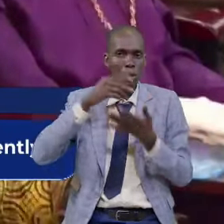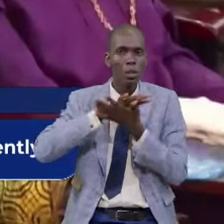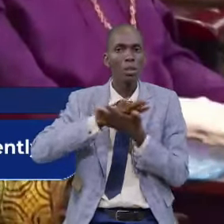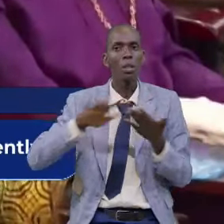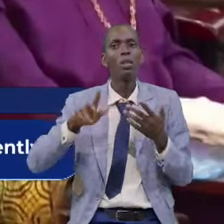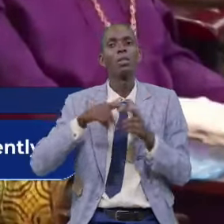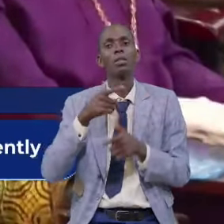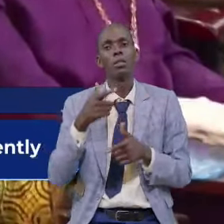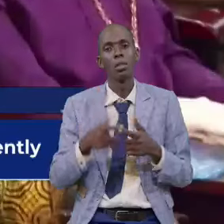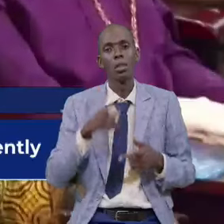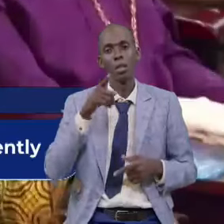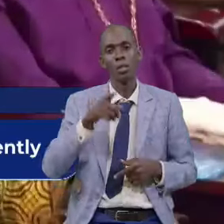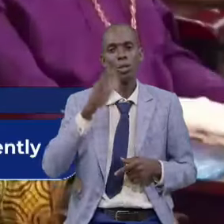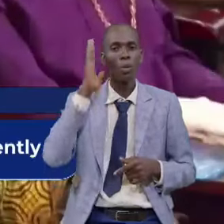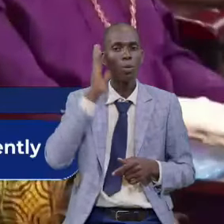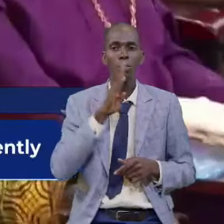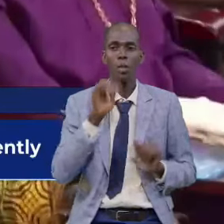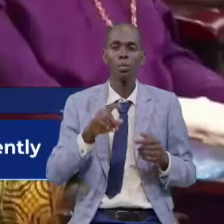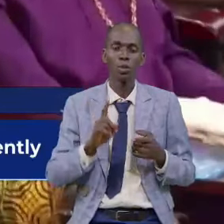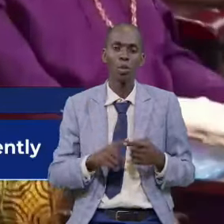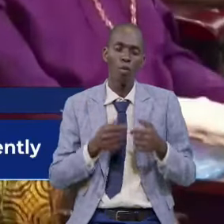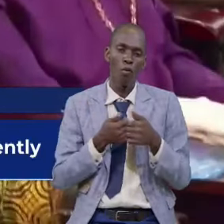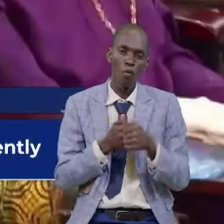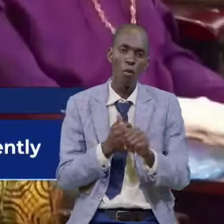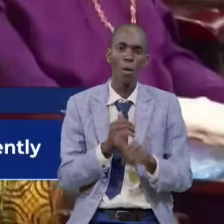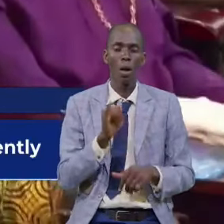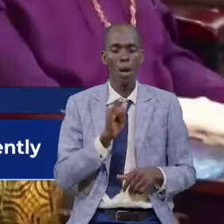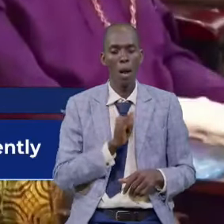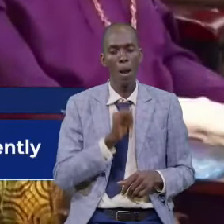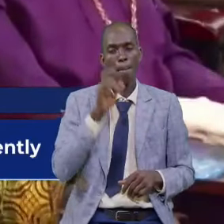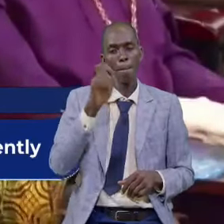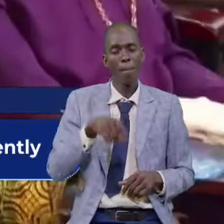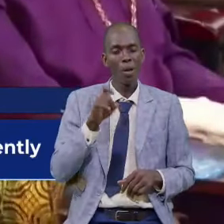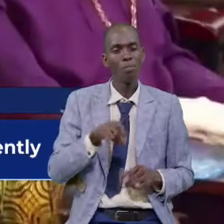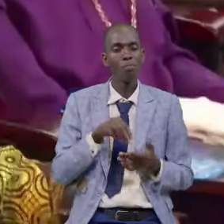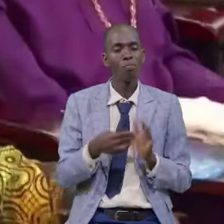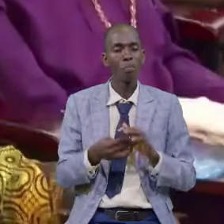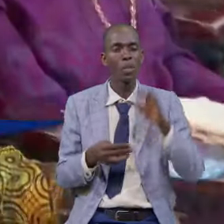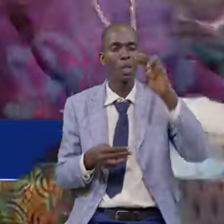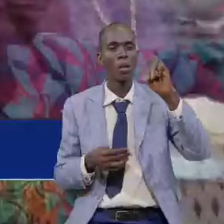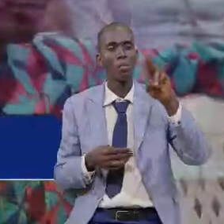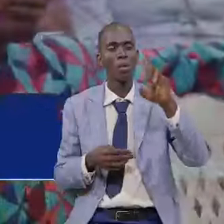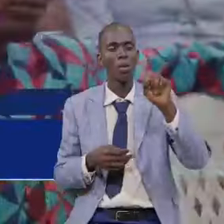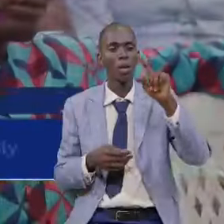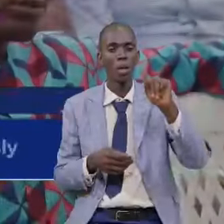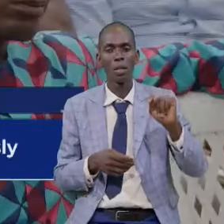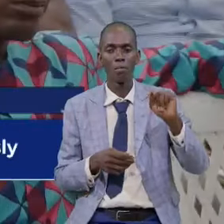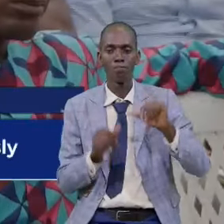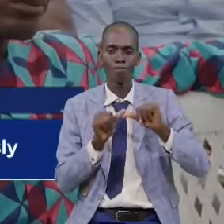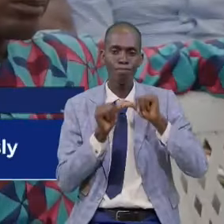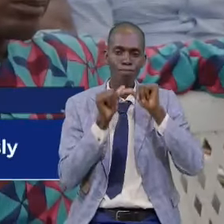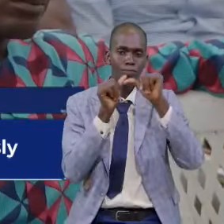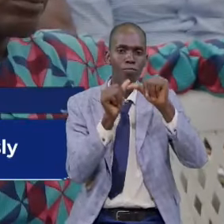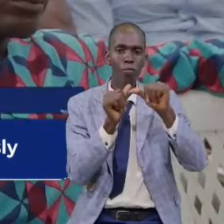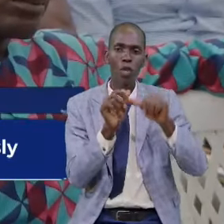I must. That means maintain upward steps